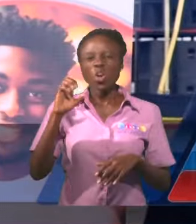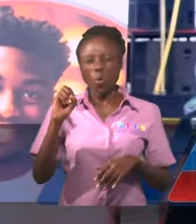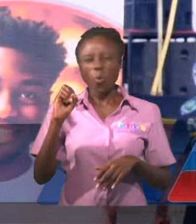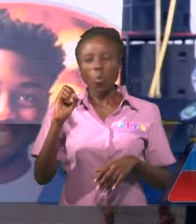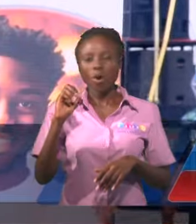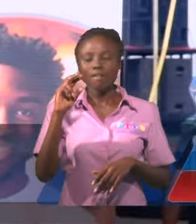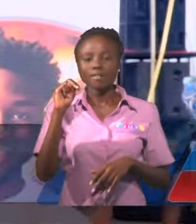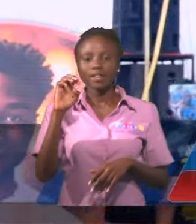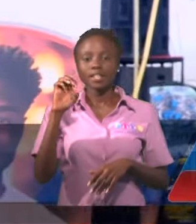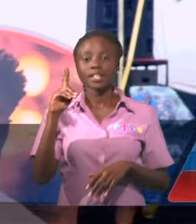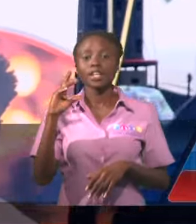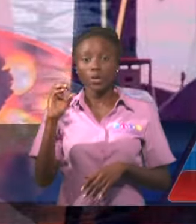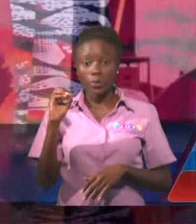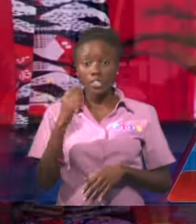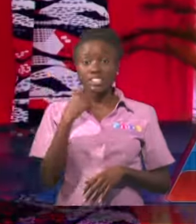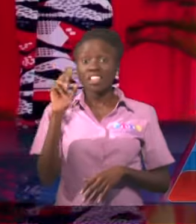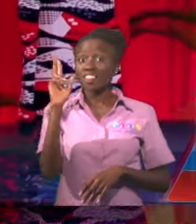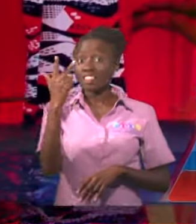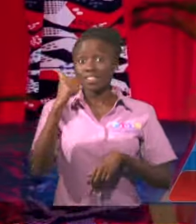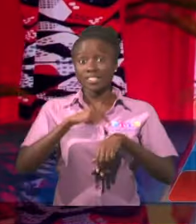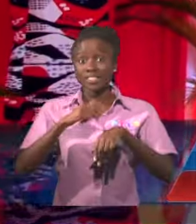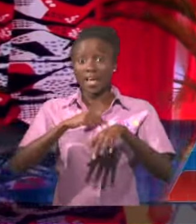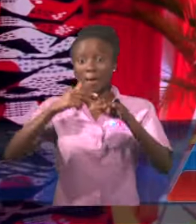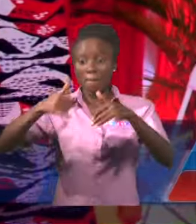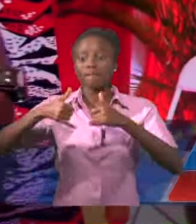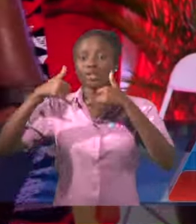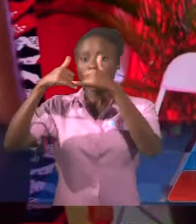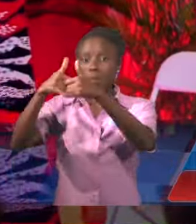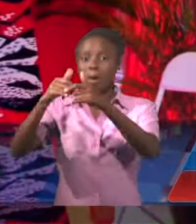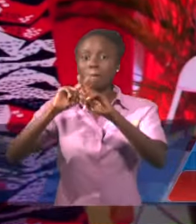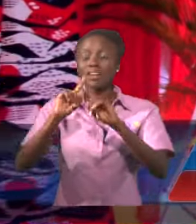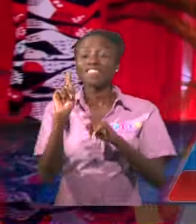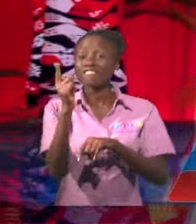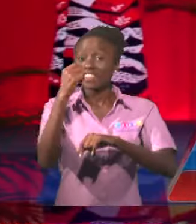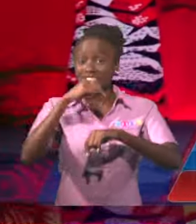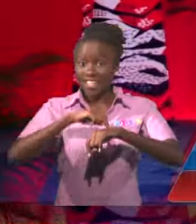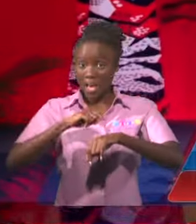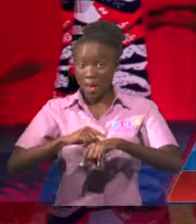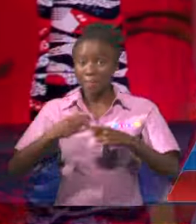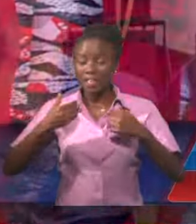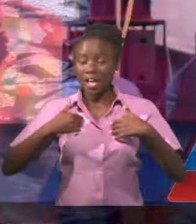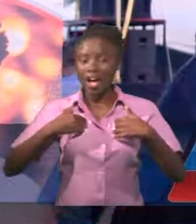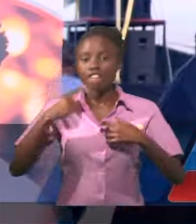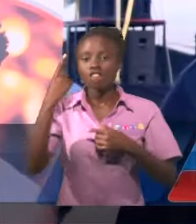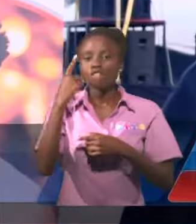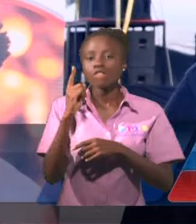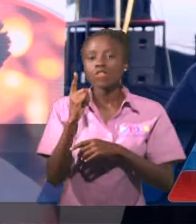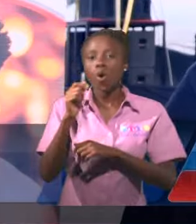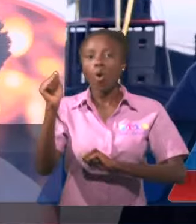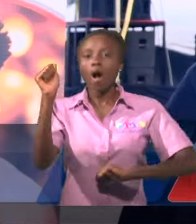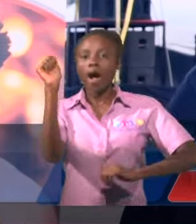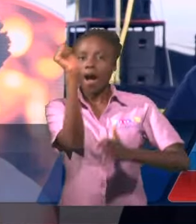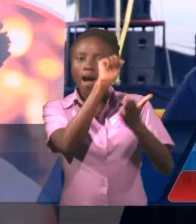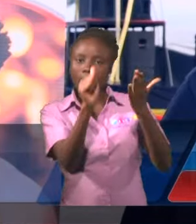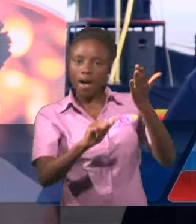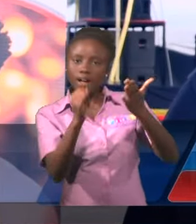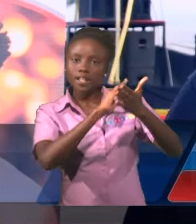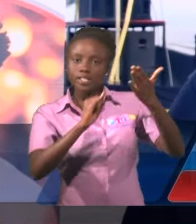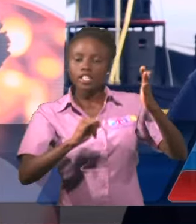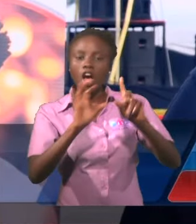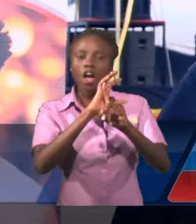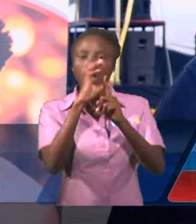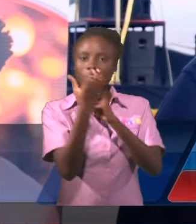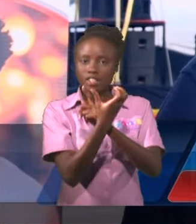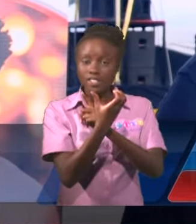NEDCO's third such awards, but it's the first year the organization is offering an award in arts, culture, and film. And we at NEDCO